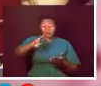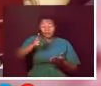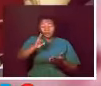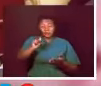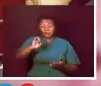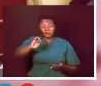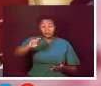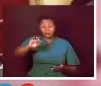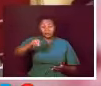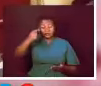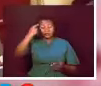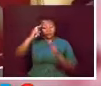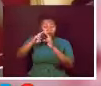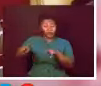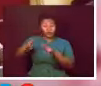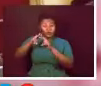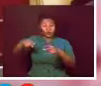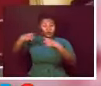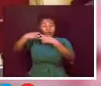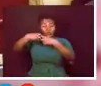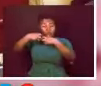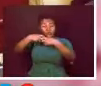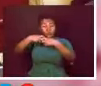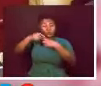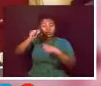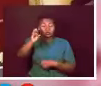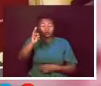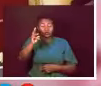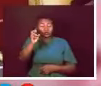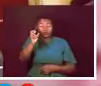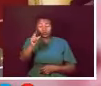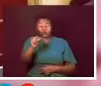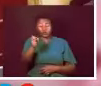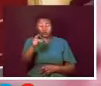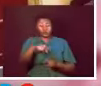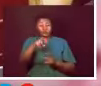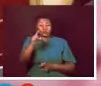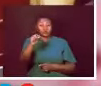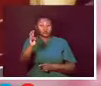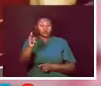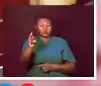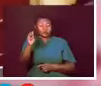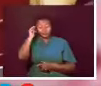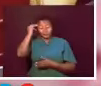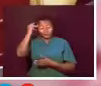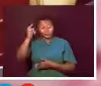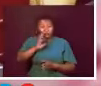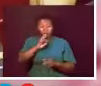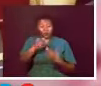rural electrification from 2012 to 2016. Minister is talking about doing